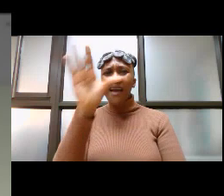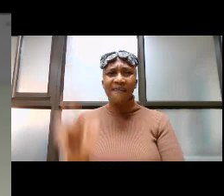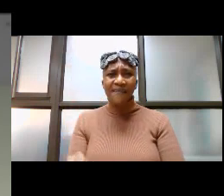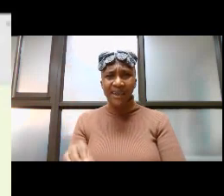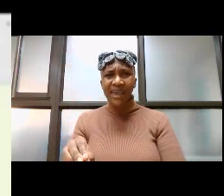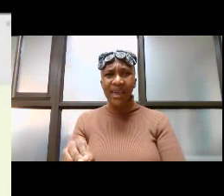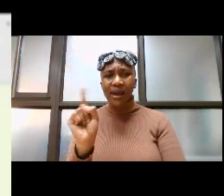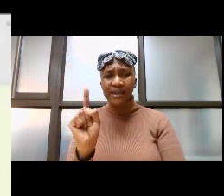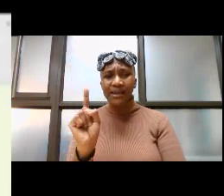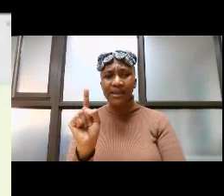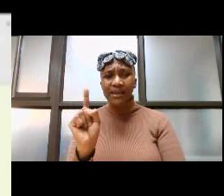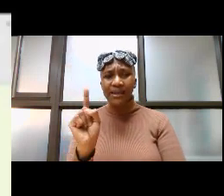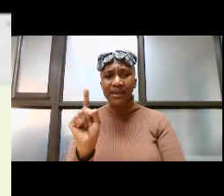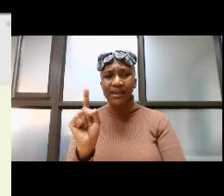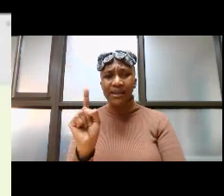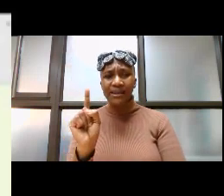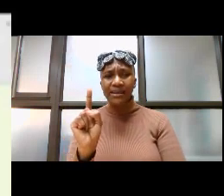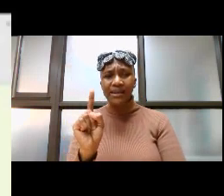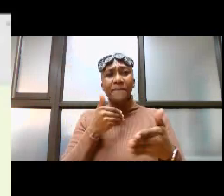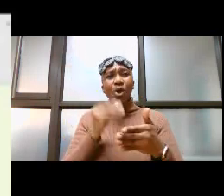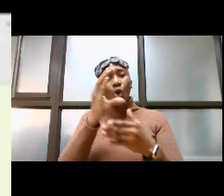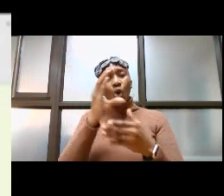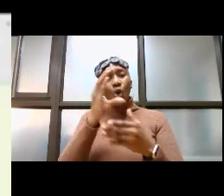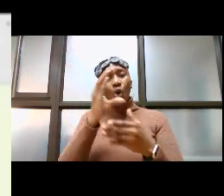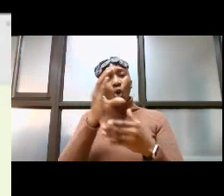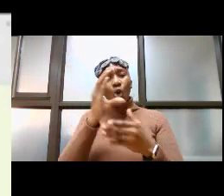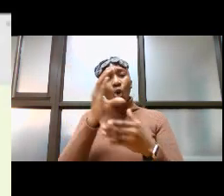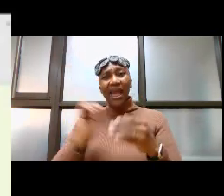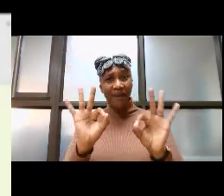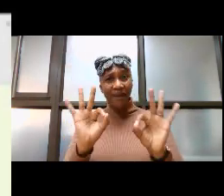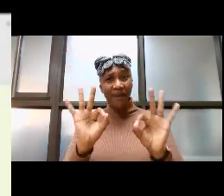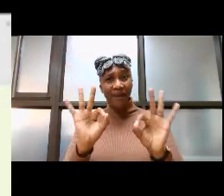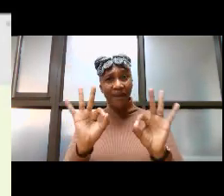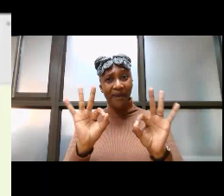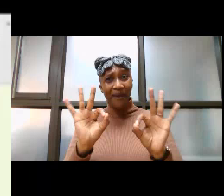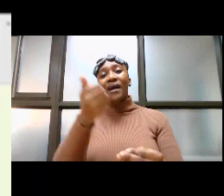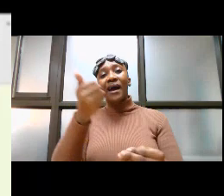pre-colonial Africa was perfect. There were other instances where